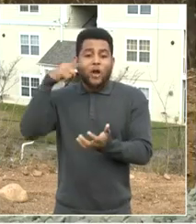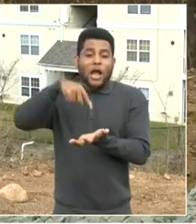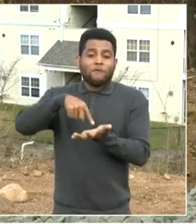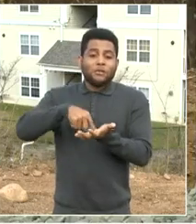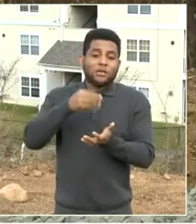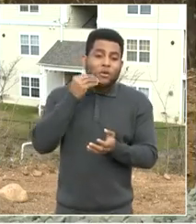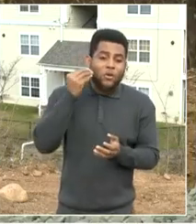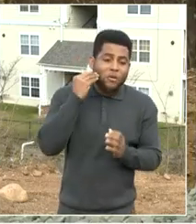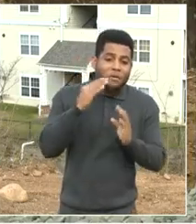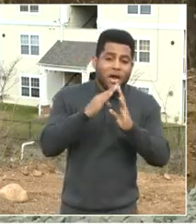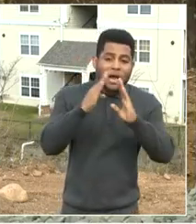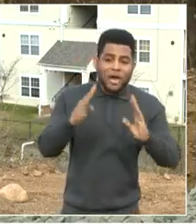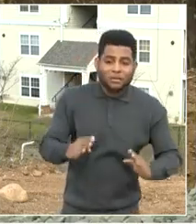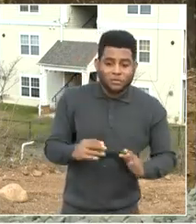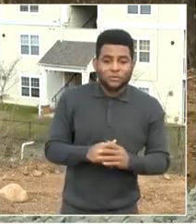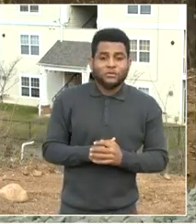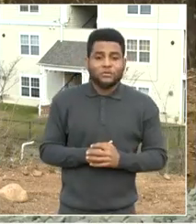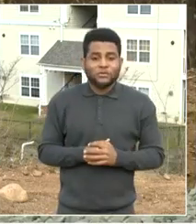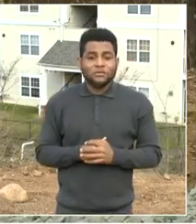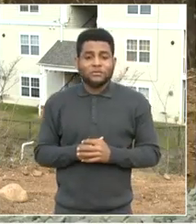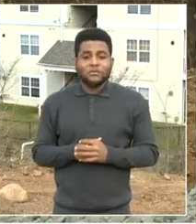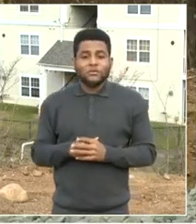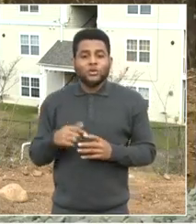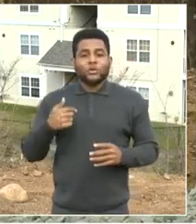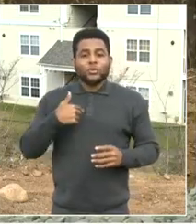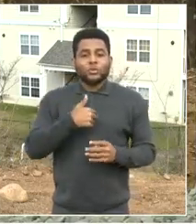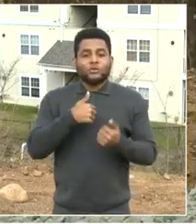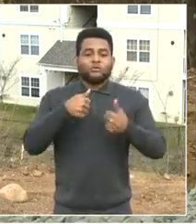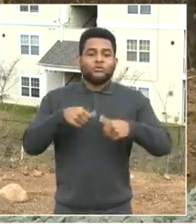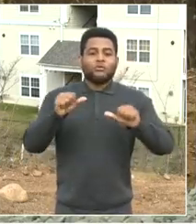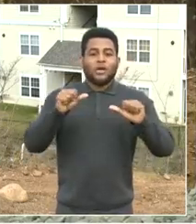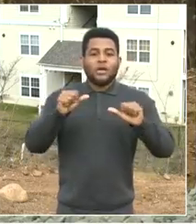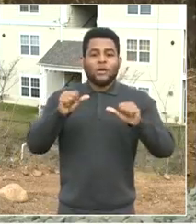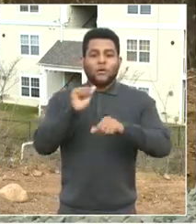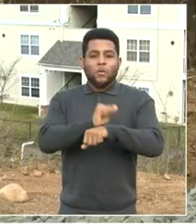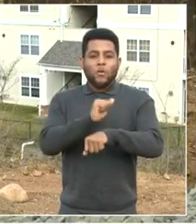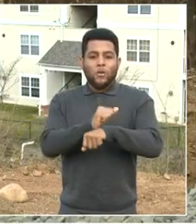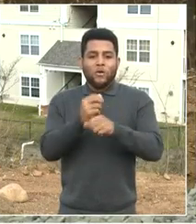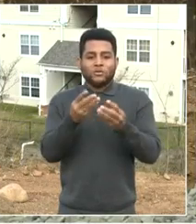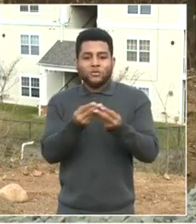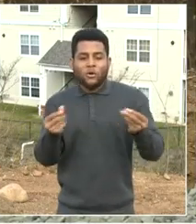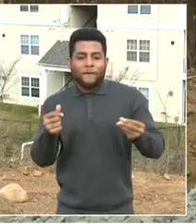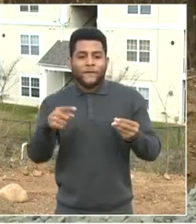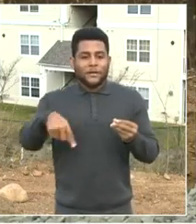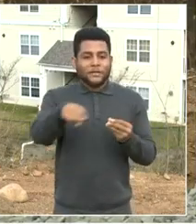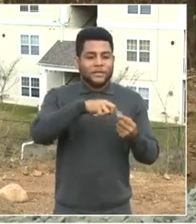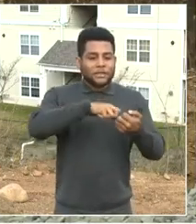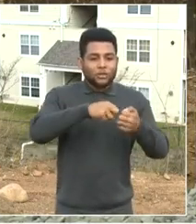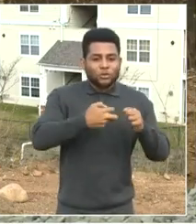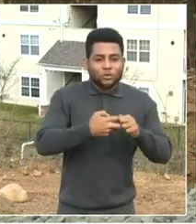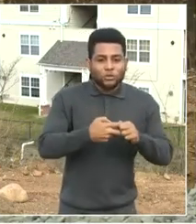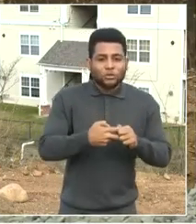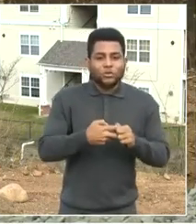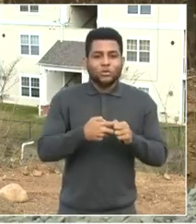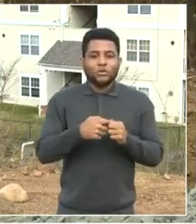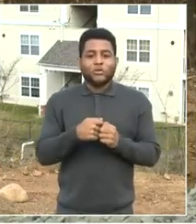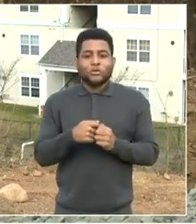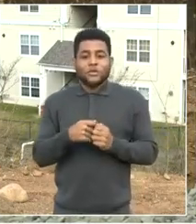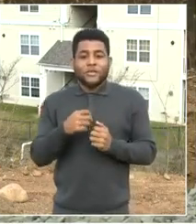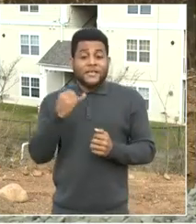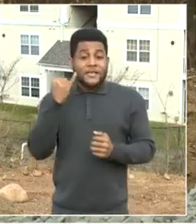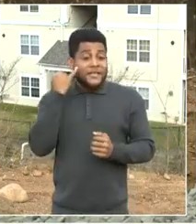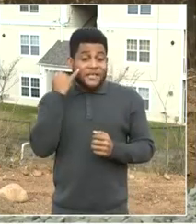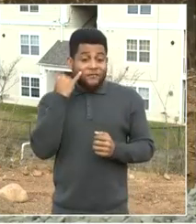If affordable housing is the proactive approach to solving our issues, if you don't do that right, there's the reactive side, which is rehab, reentry,